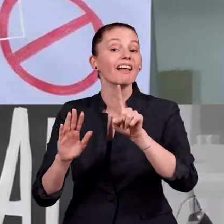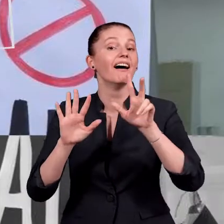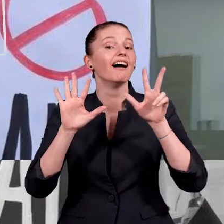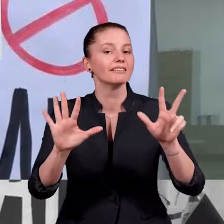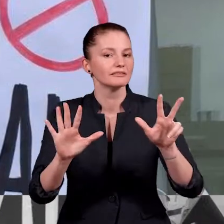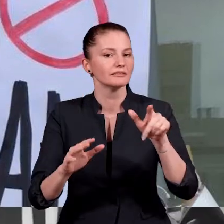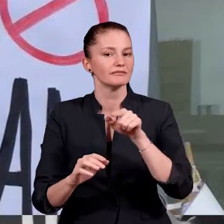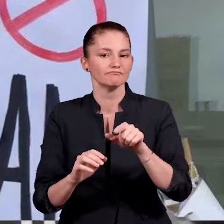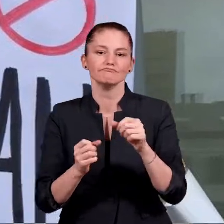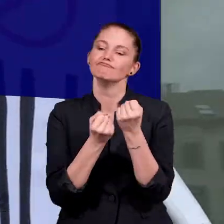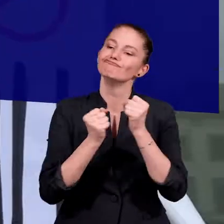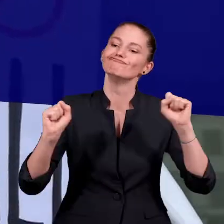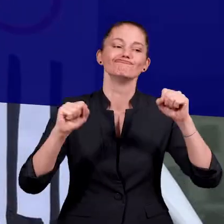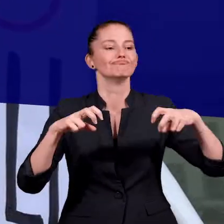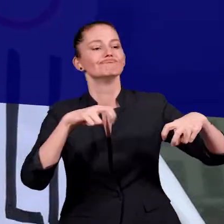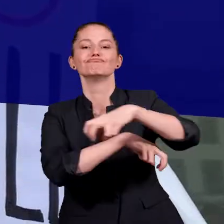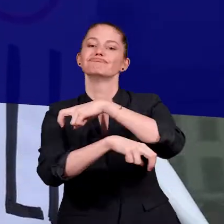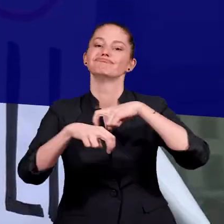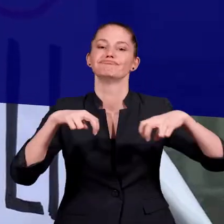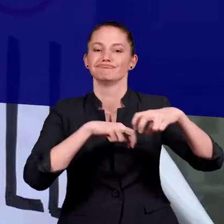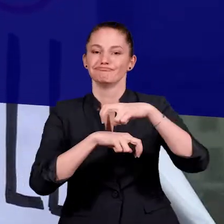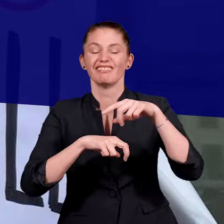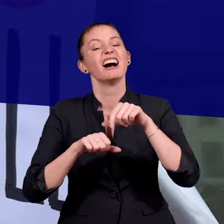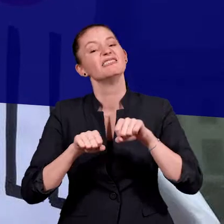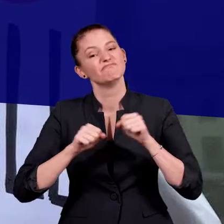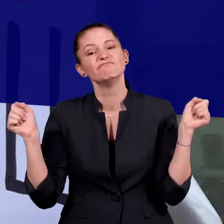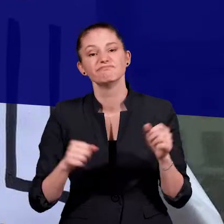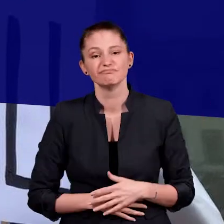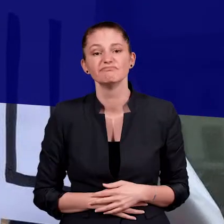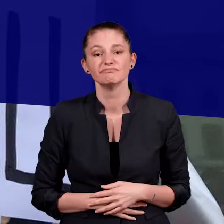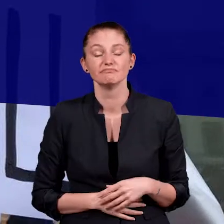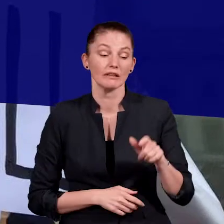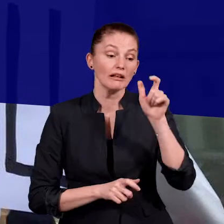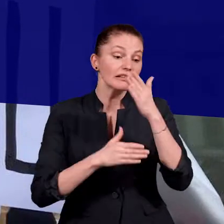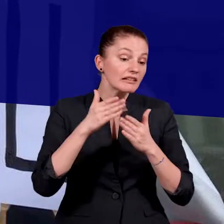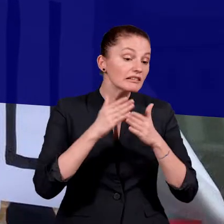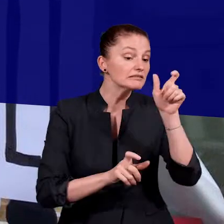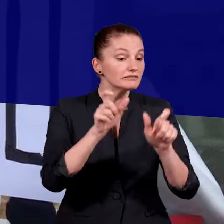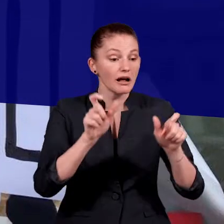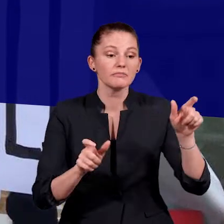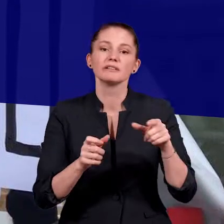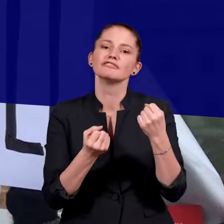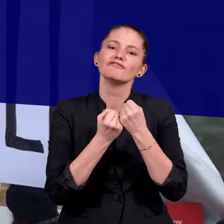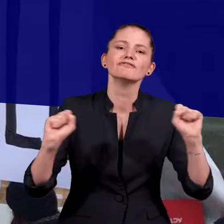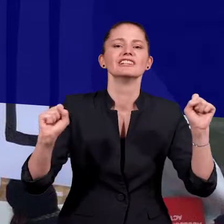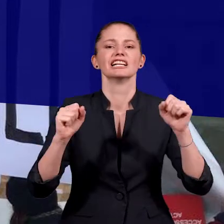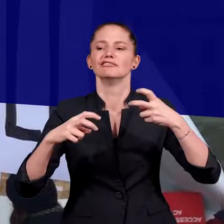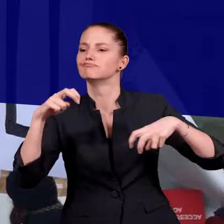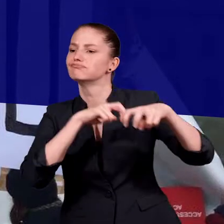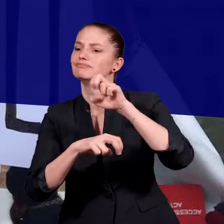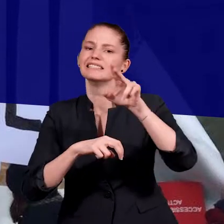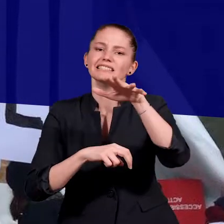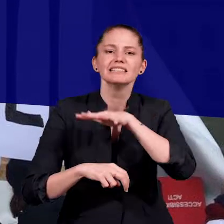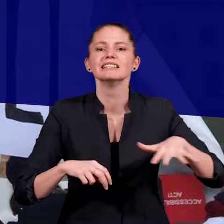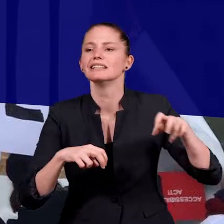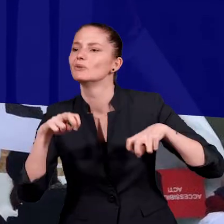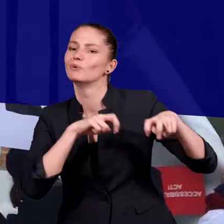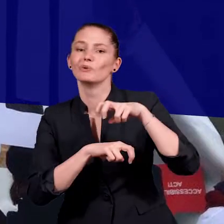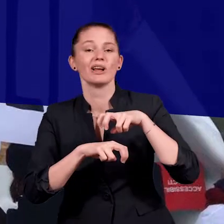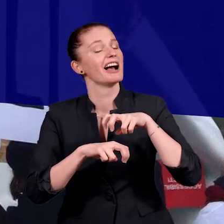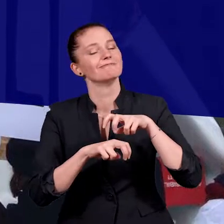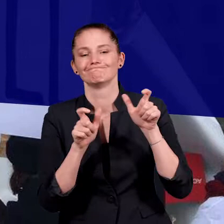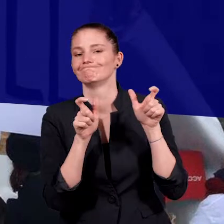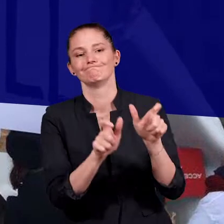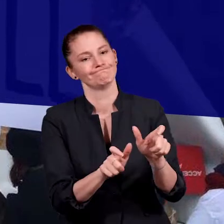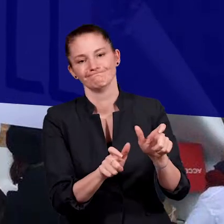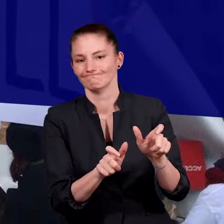Article 18. Freedom of movement. Violation. Disabled people are denied the right to free